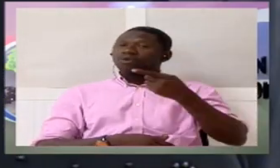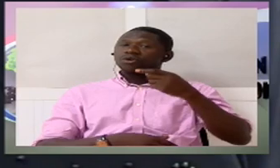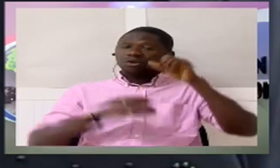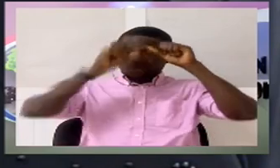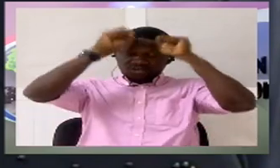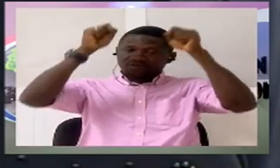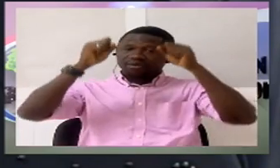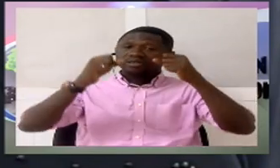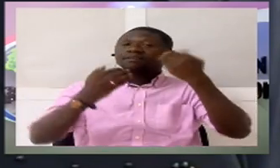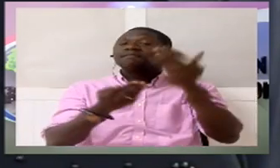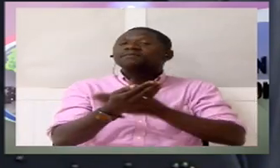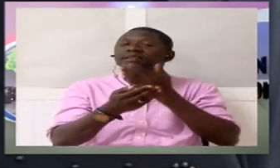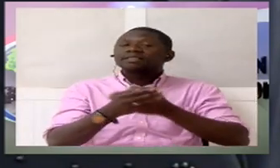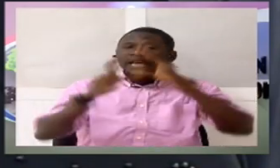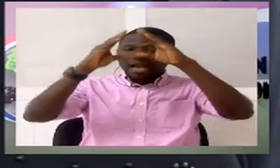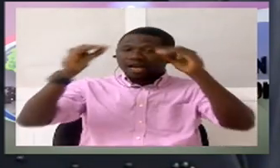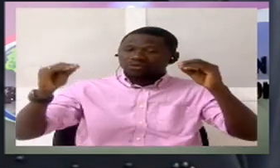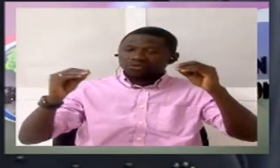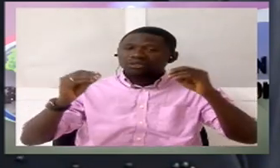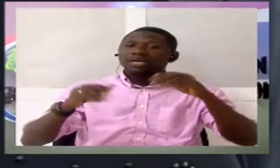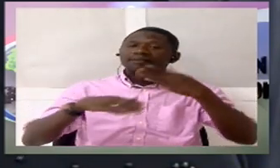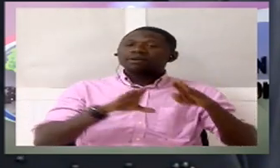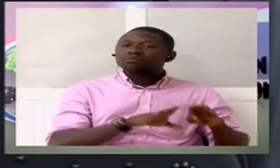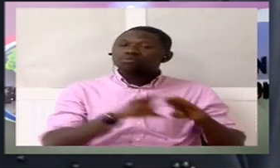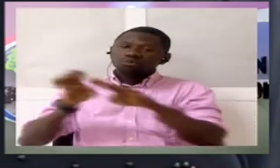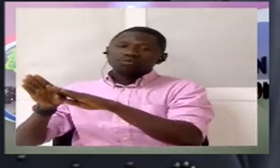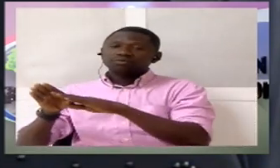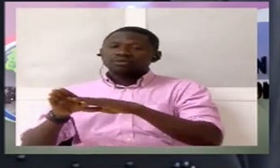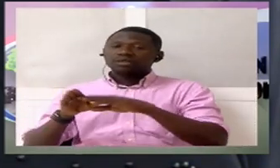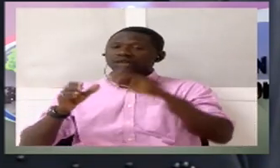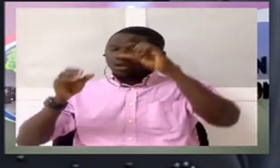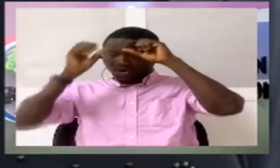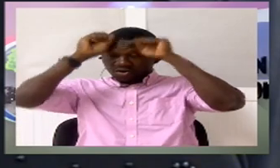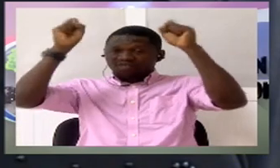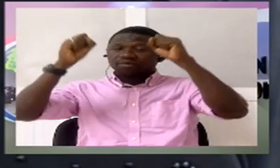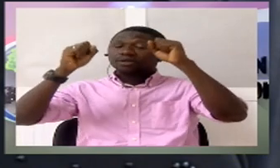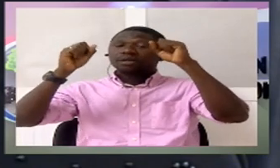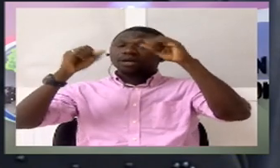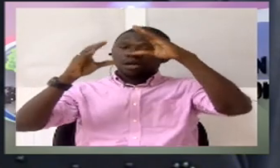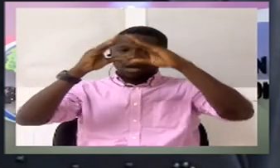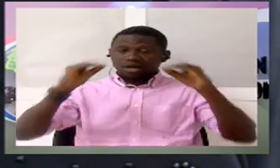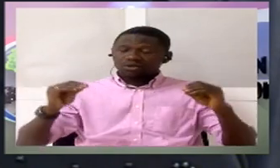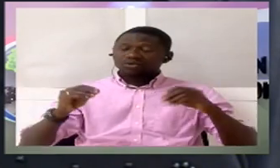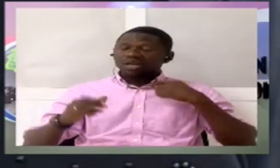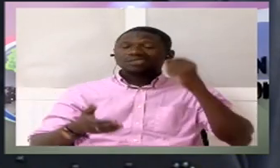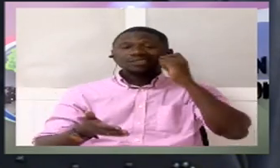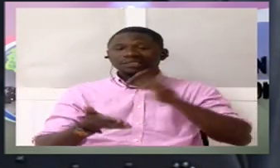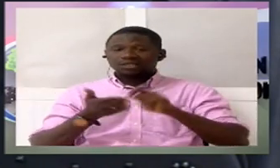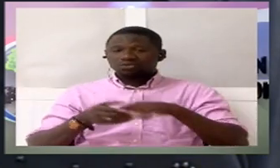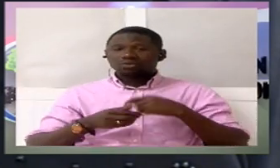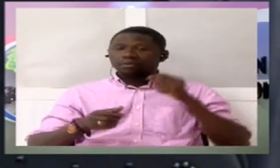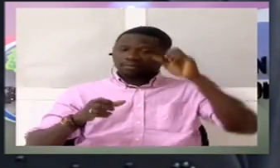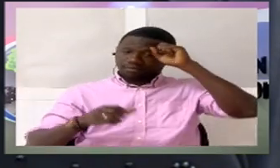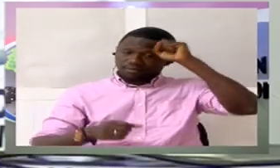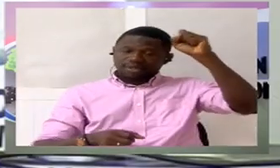department, then he moved to State House as secretary to the president, then he became a member